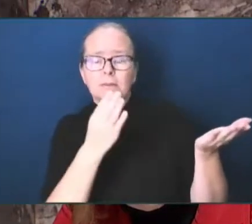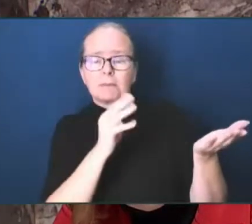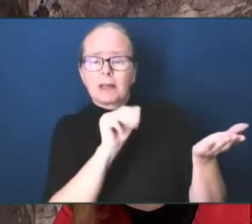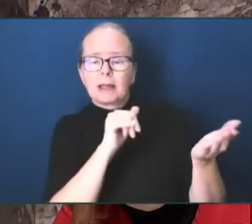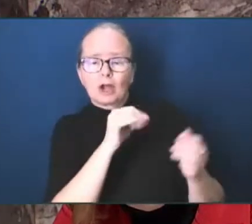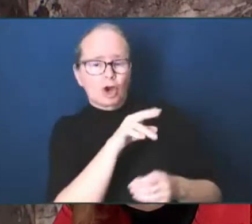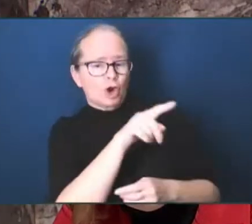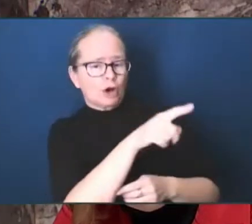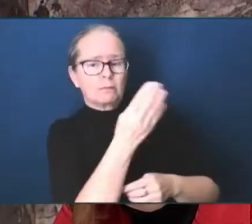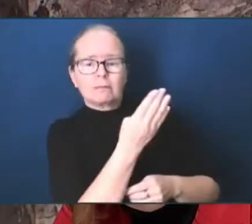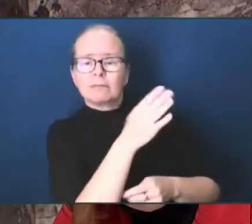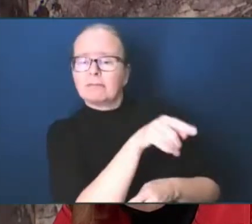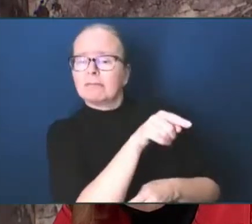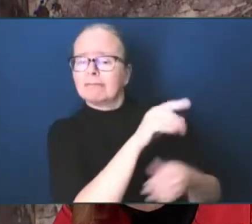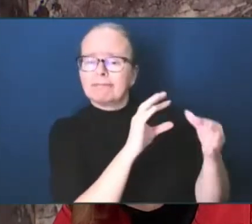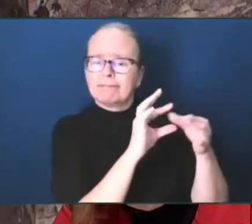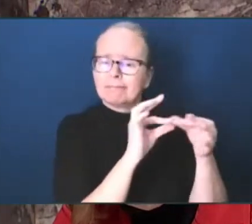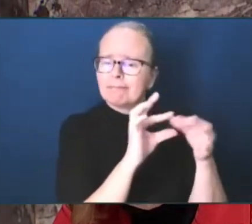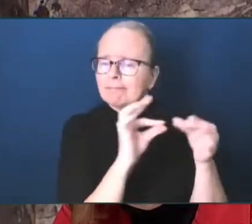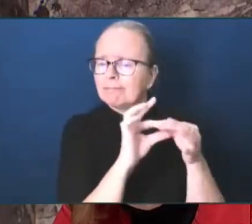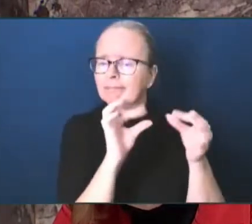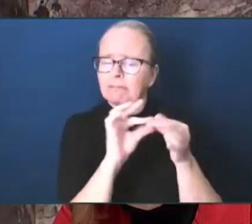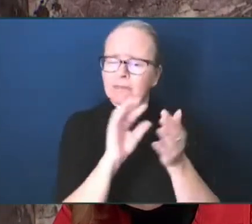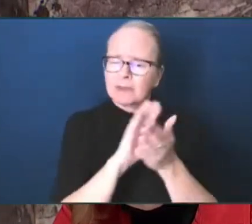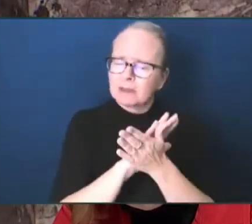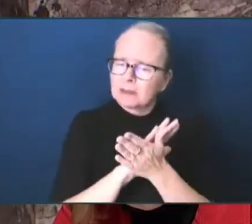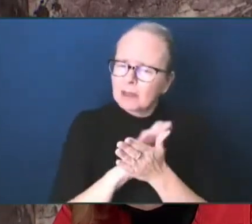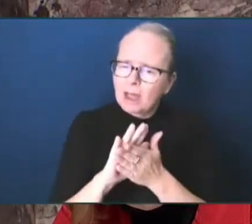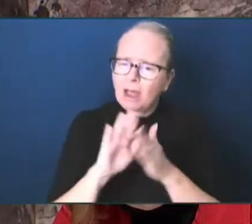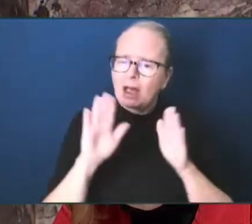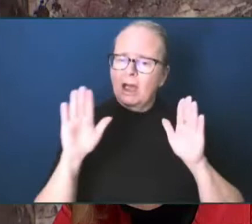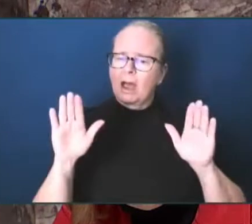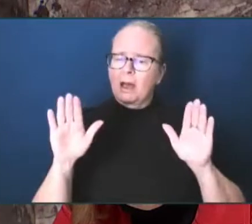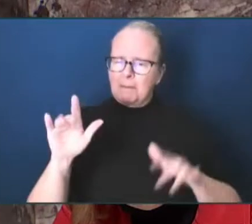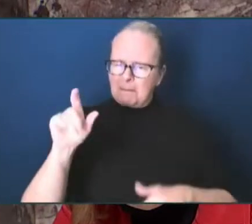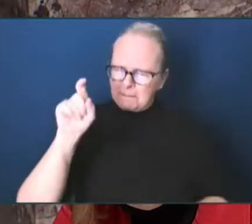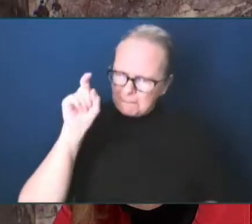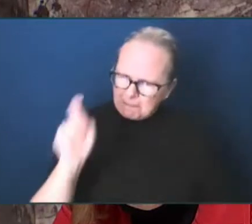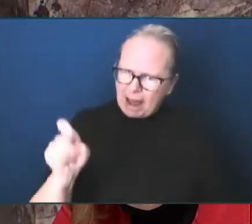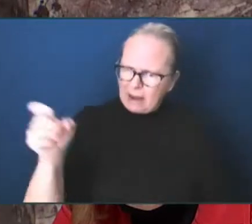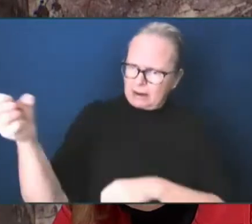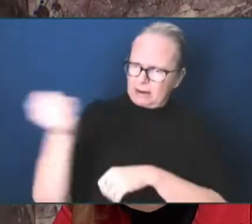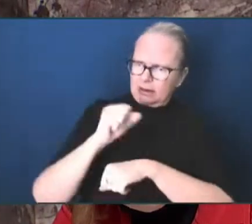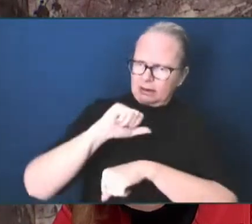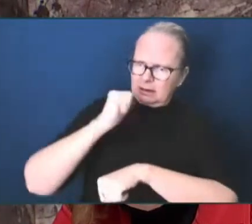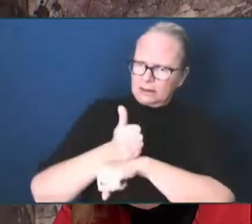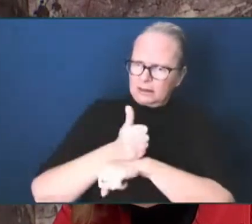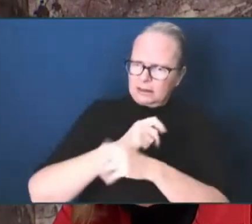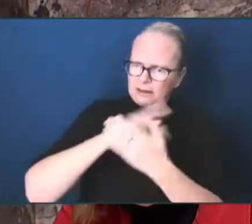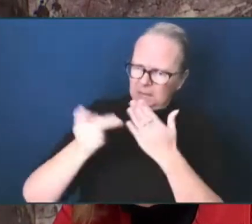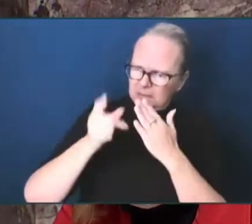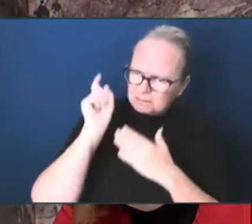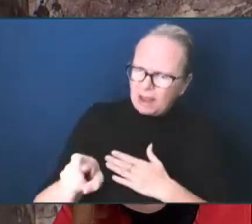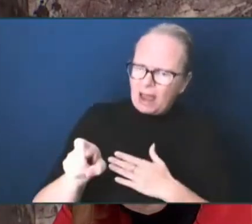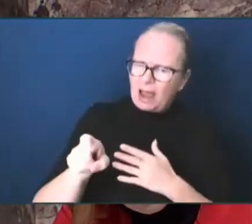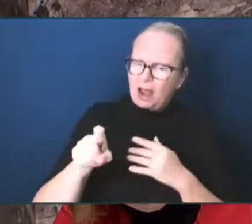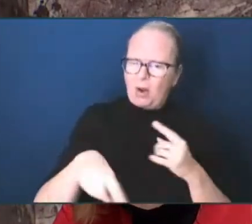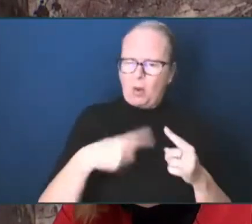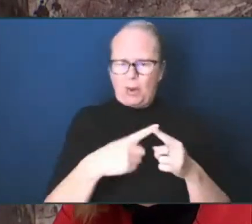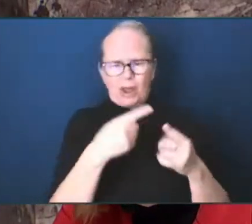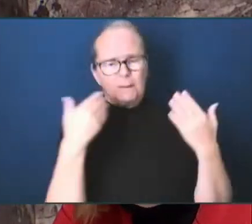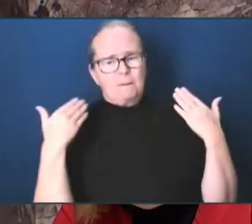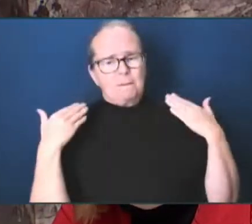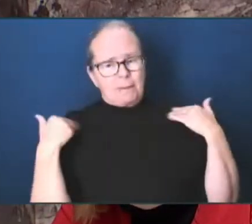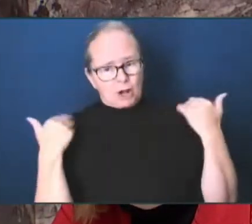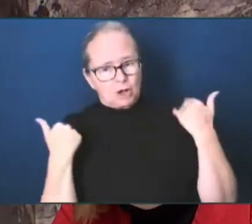about it," end quote. So when will the minister finally do the right thing, stop blocking these desperately